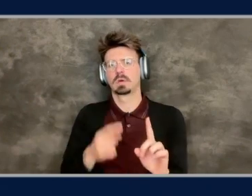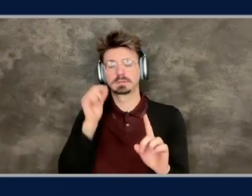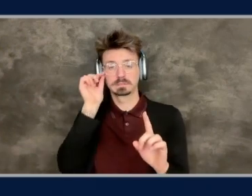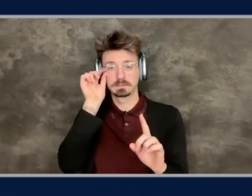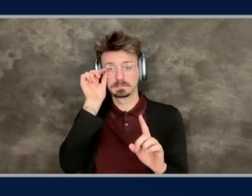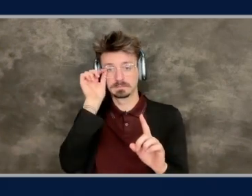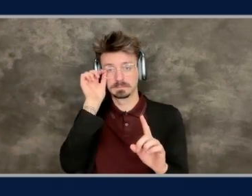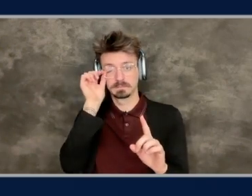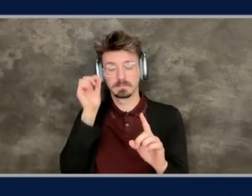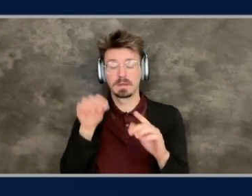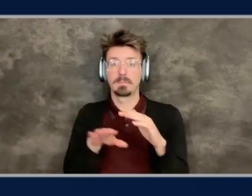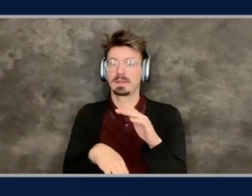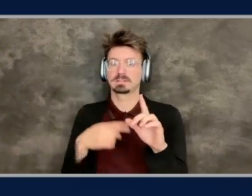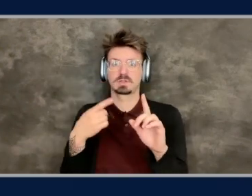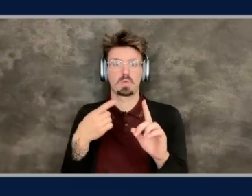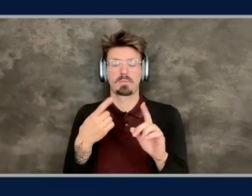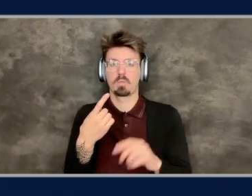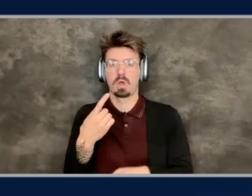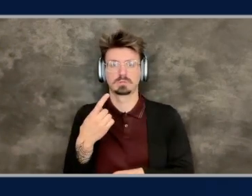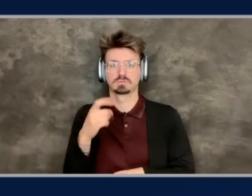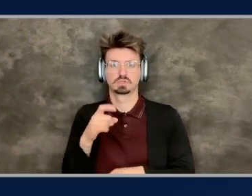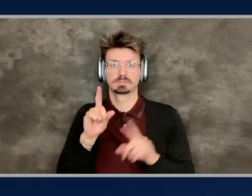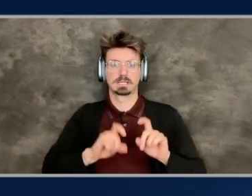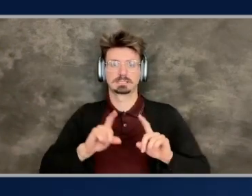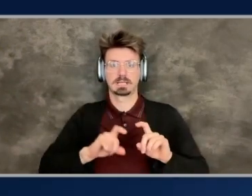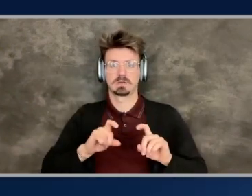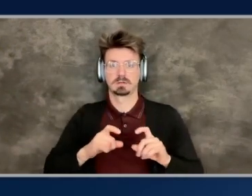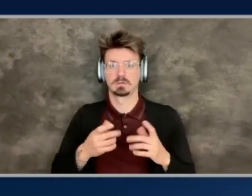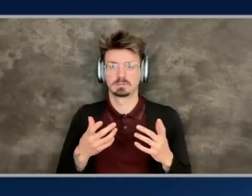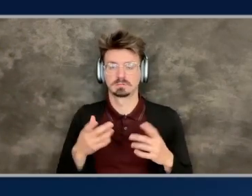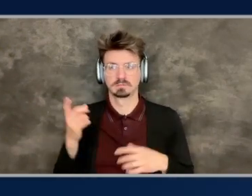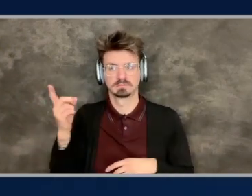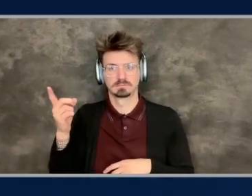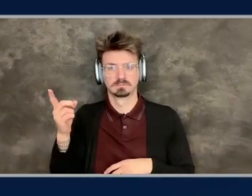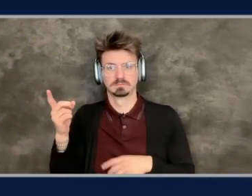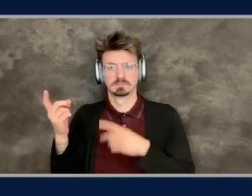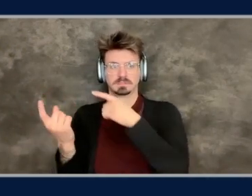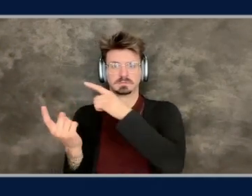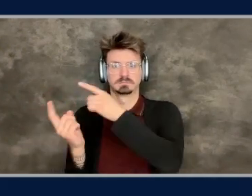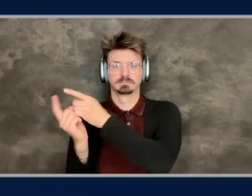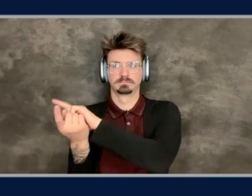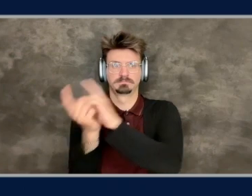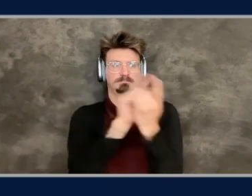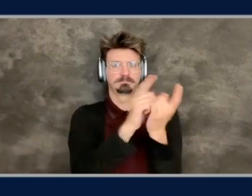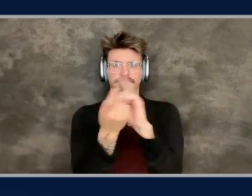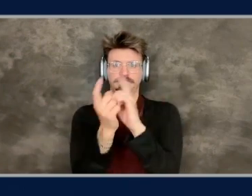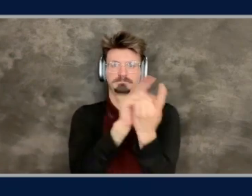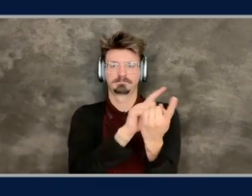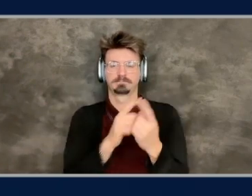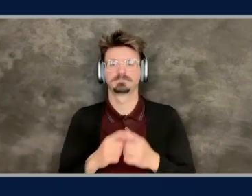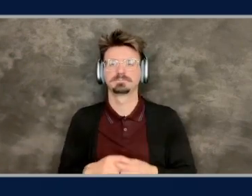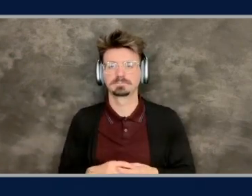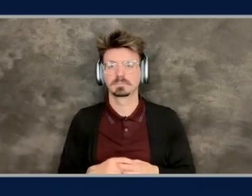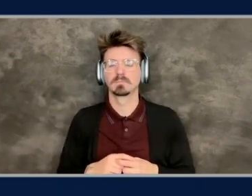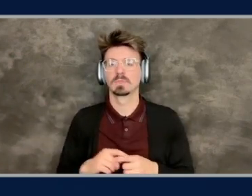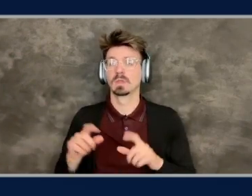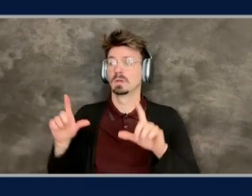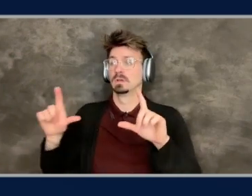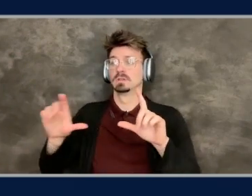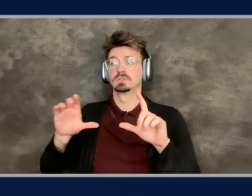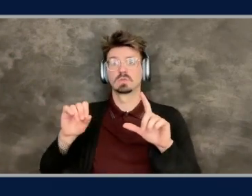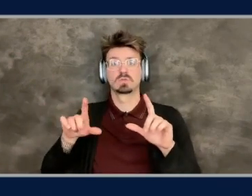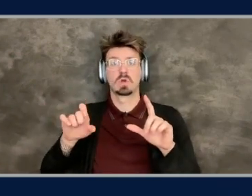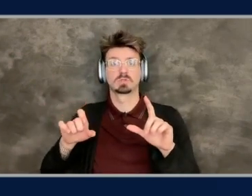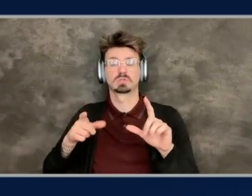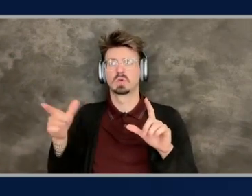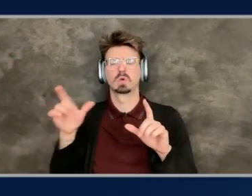test out is just generating the code for your instance. And one of the main kind of value propositions of the console, where it does a really good job,